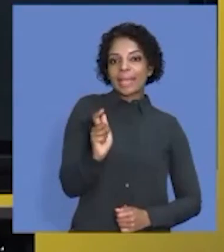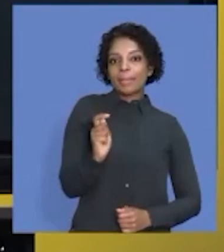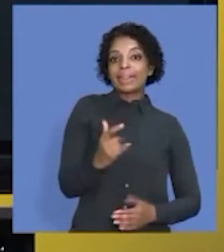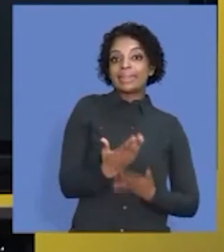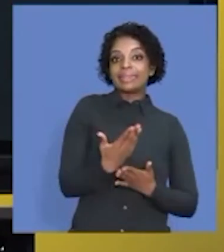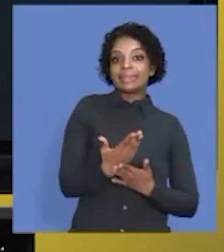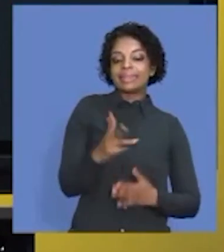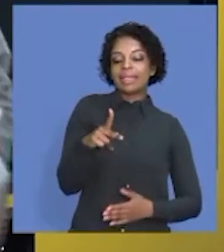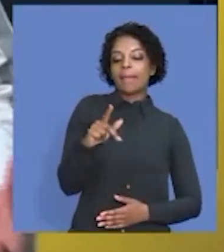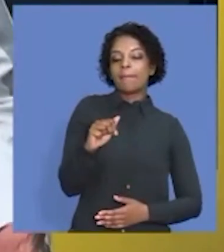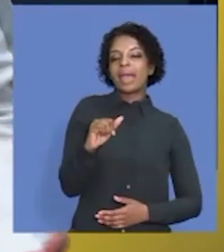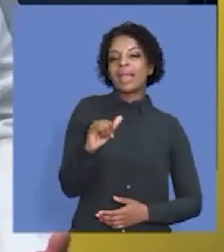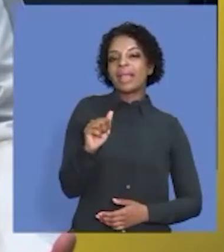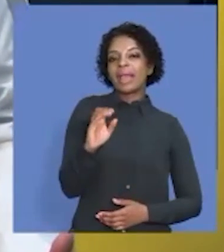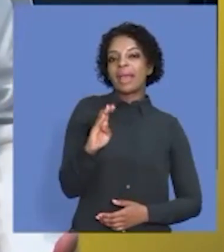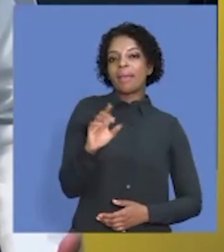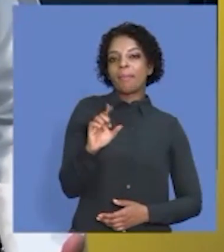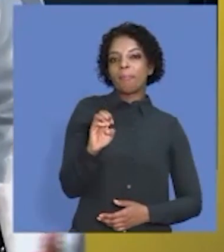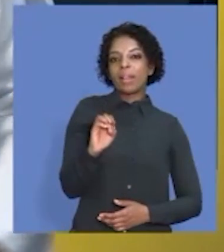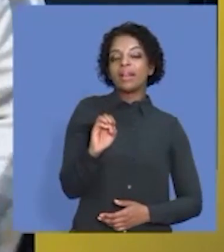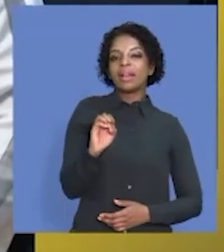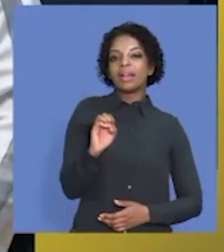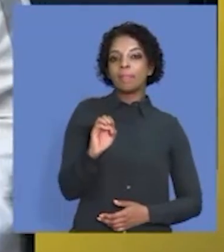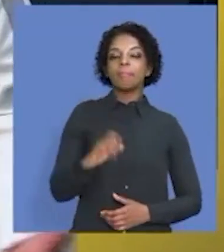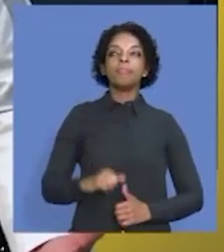now obviously at this stage in your preparation,